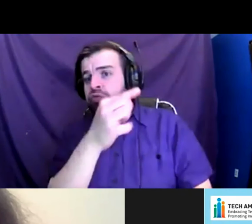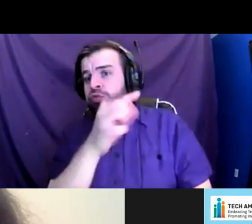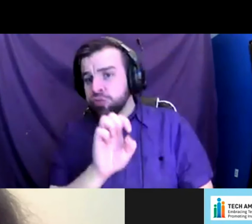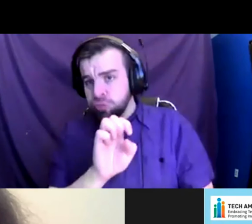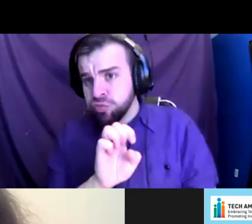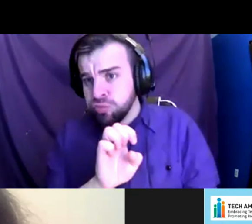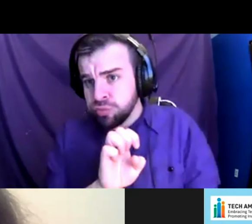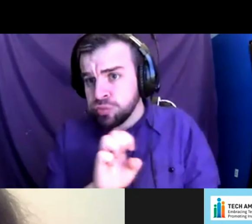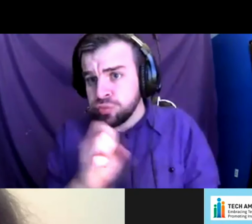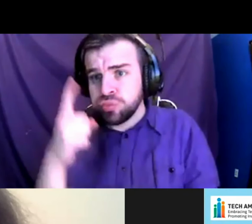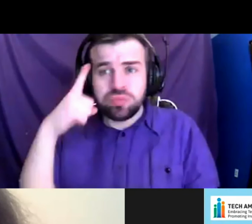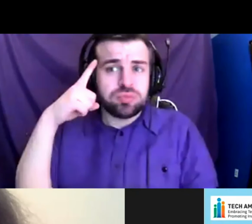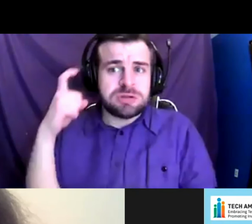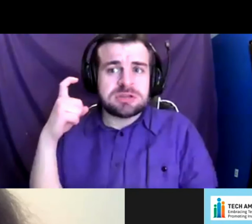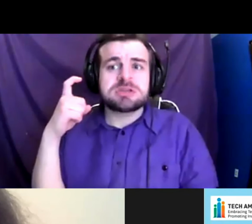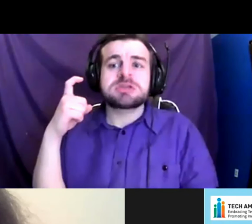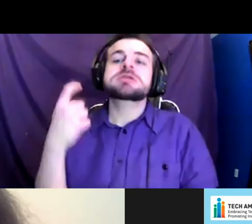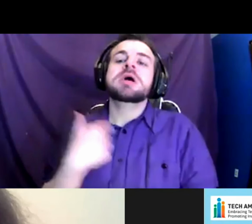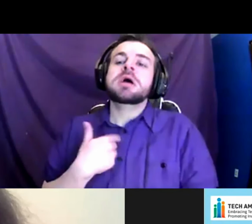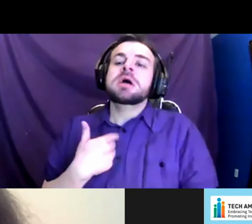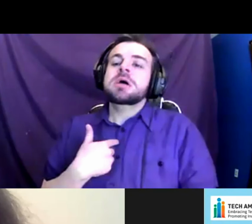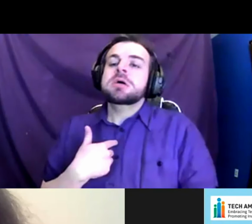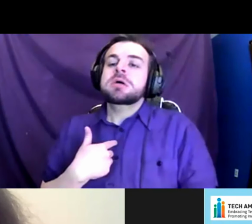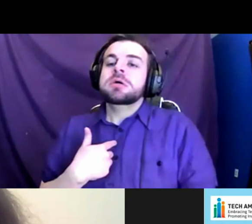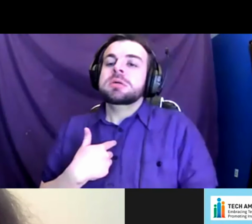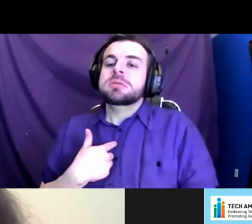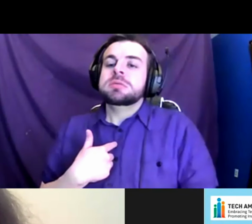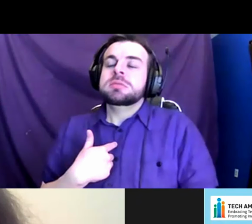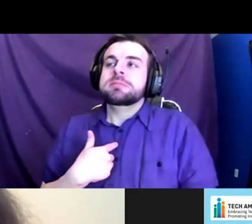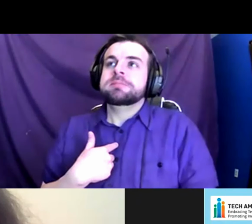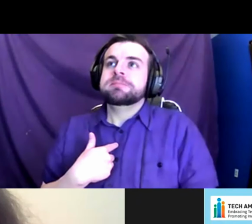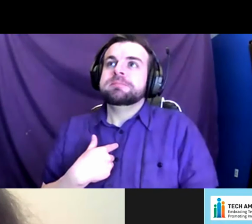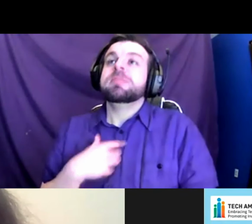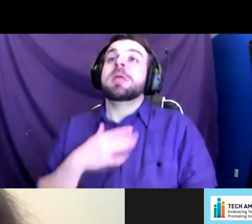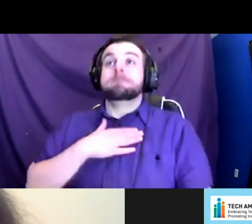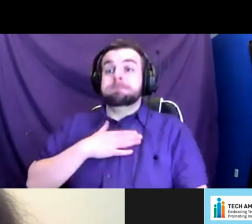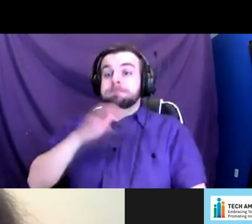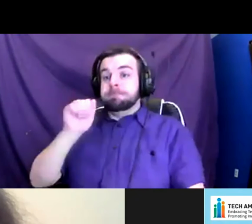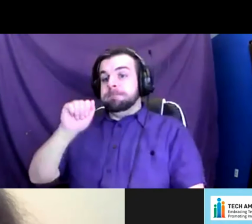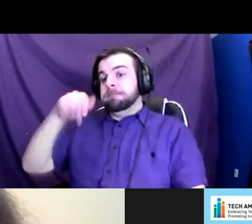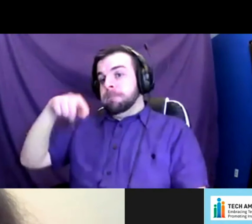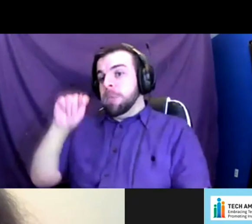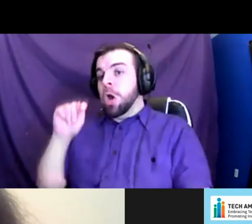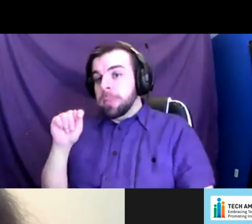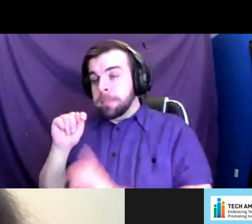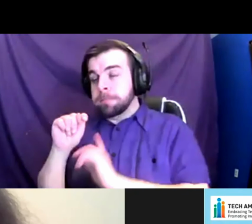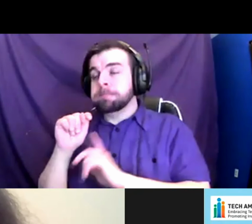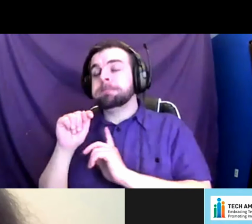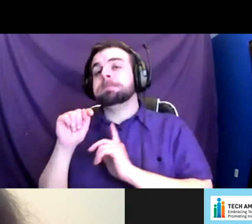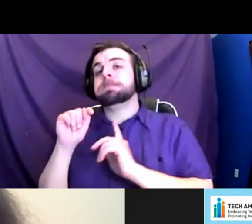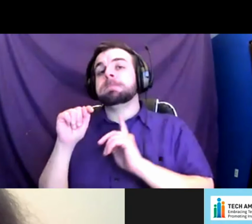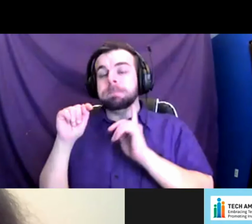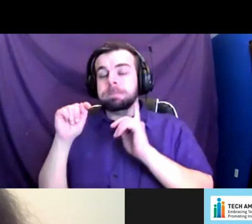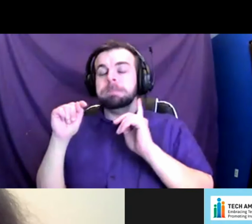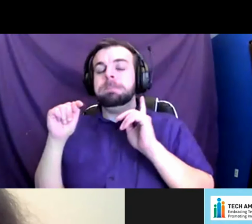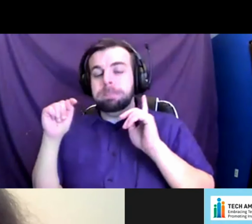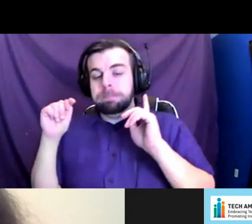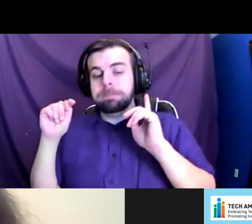because I, like, in my apartment, they have